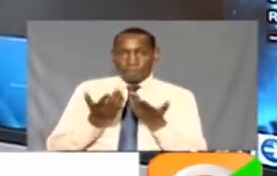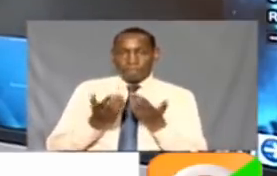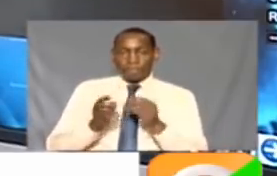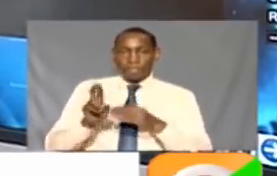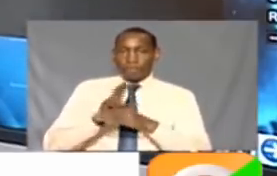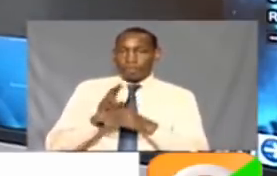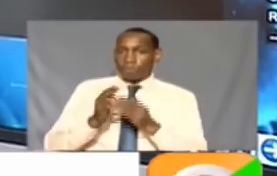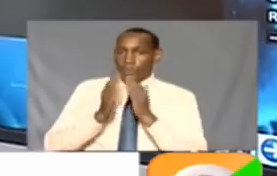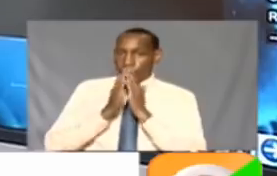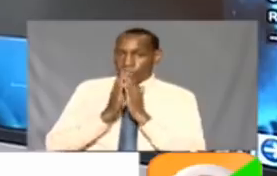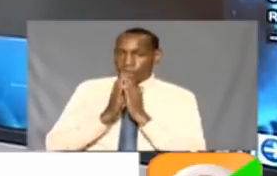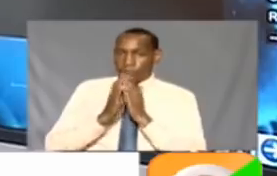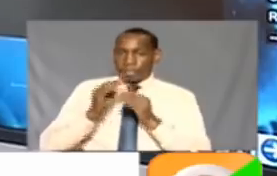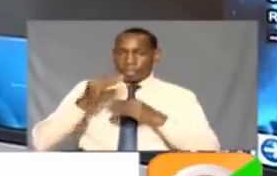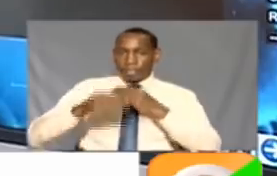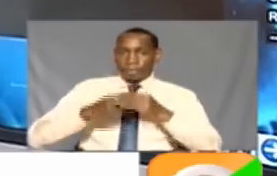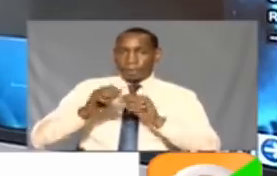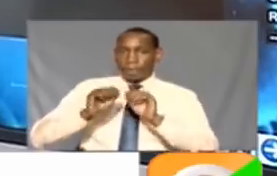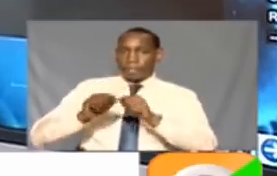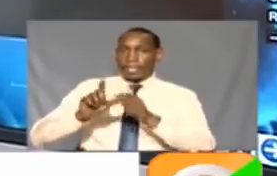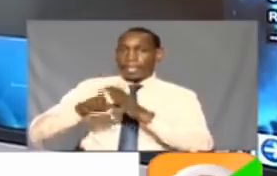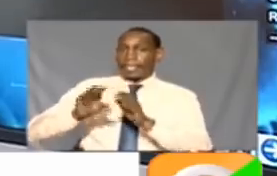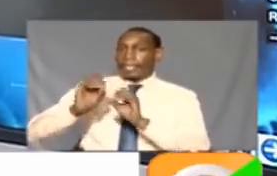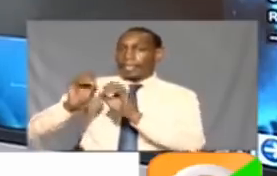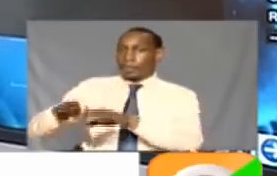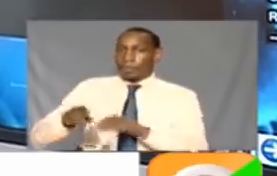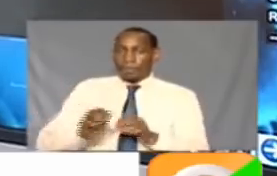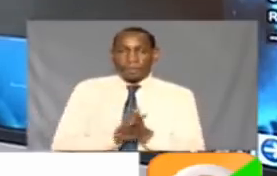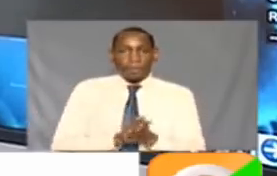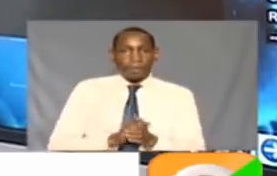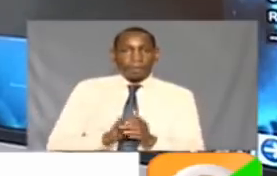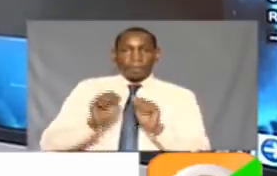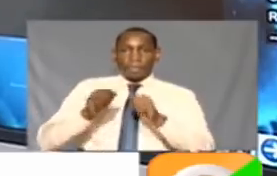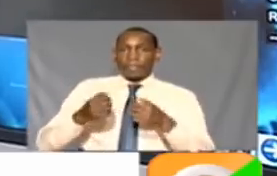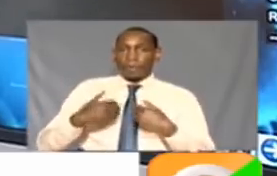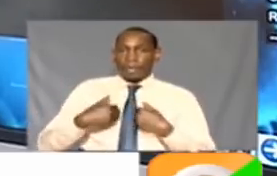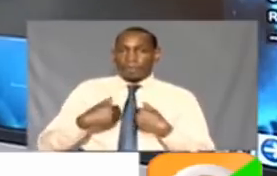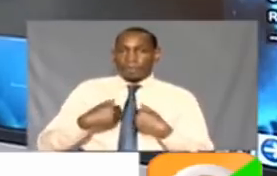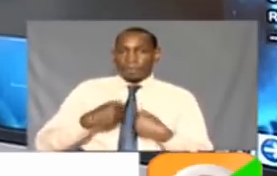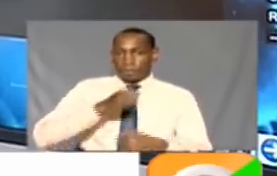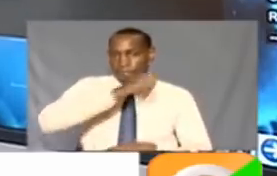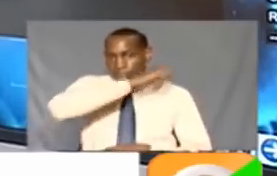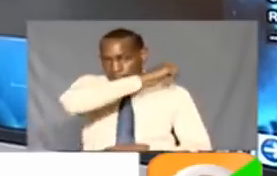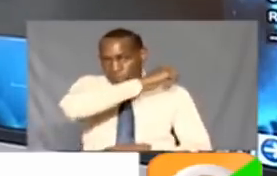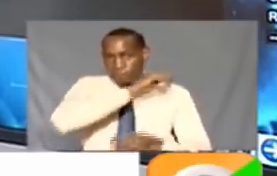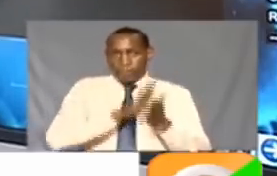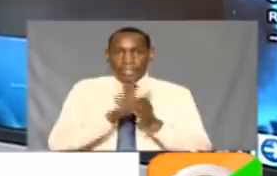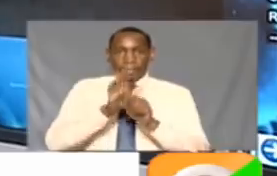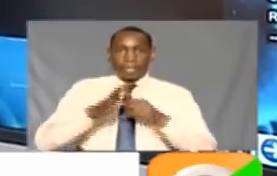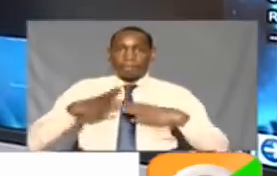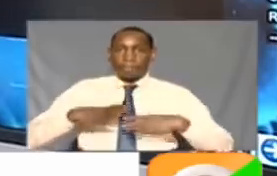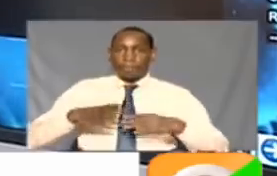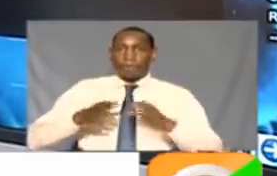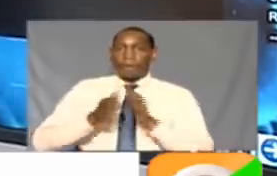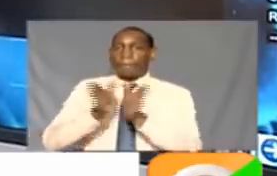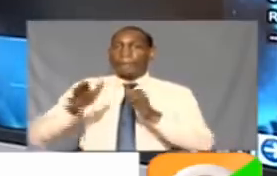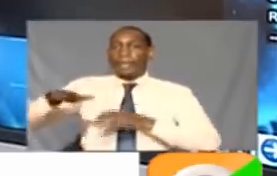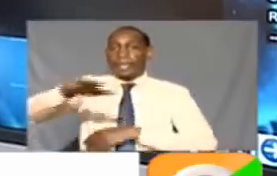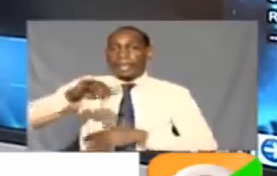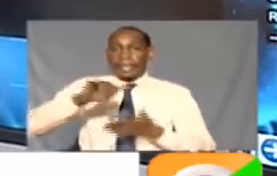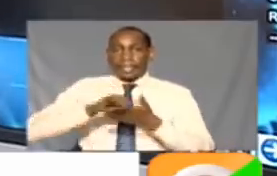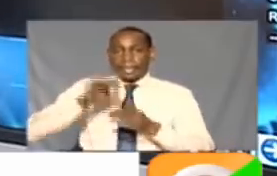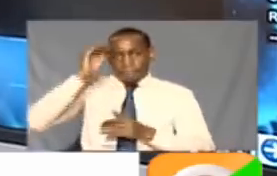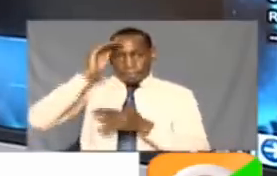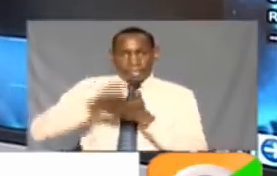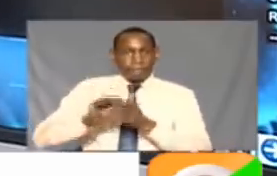with a tissue paper, which you then discard, or you can cough over your elbow. And for many who are going out into areas where they